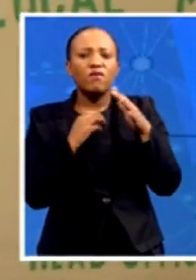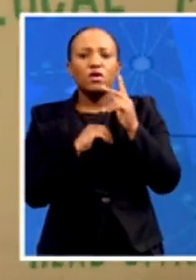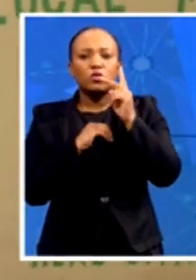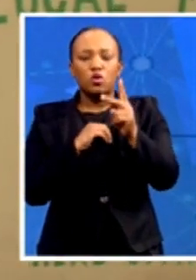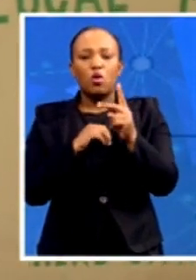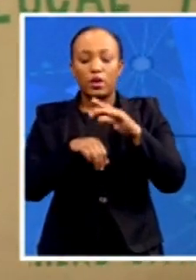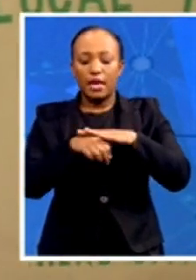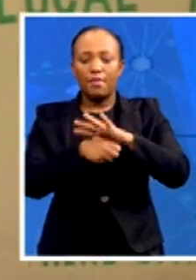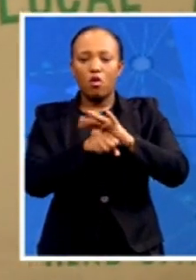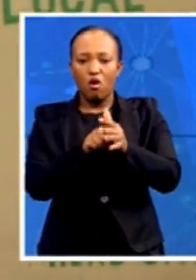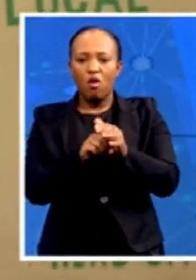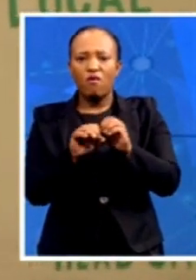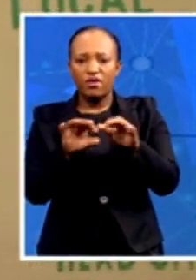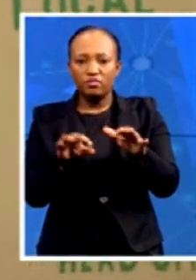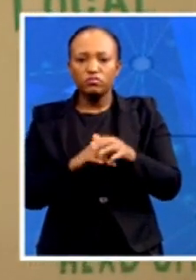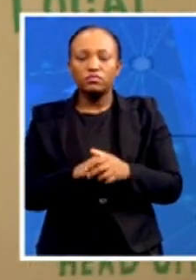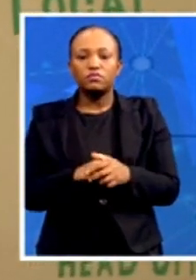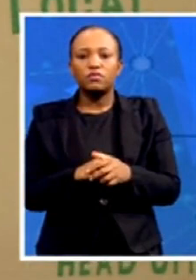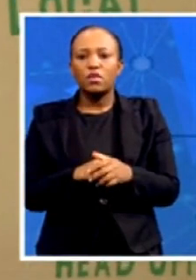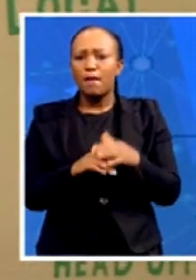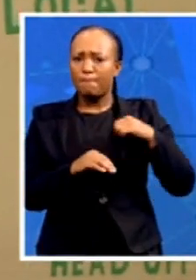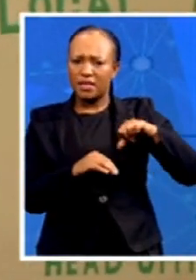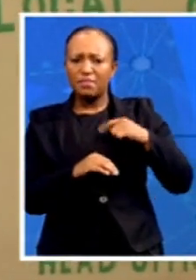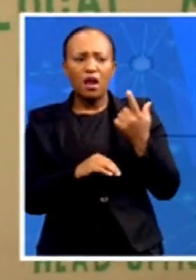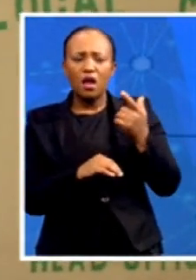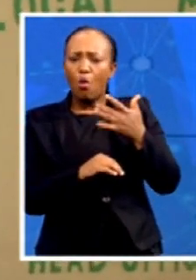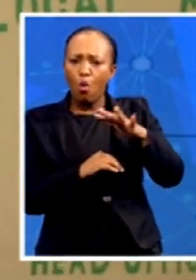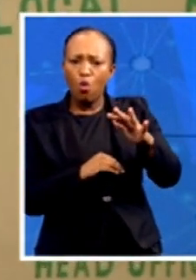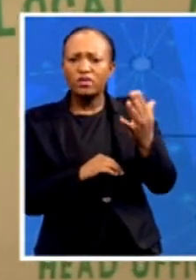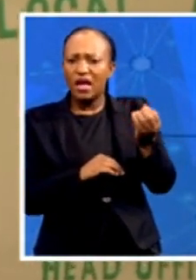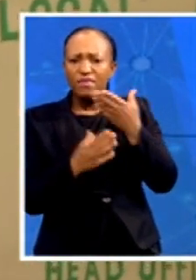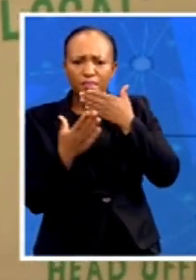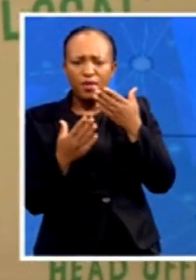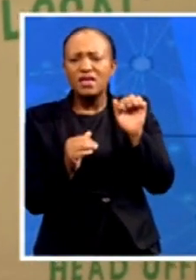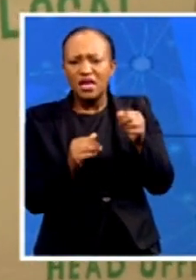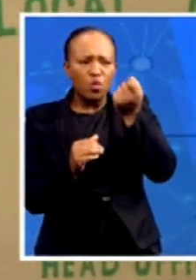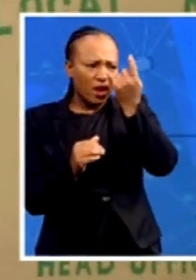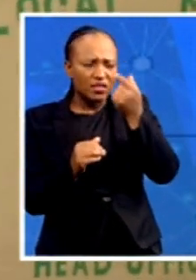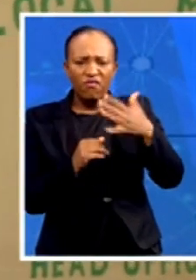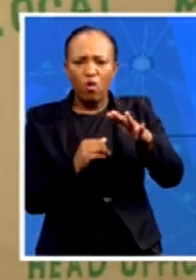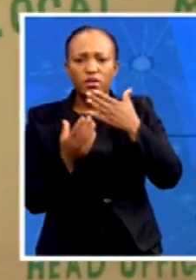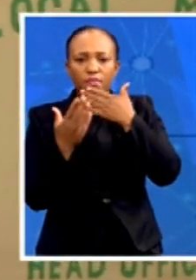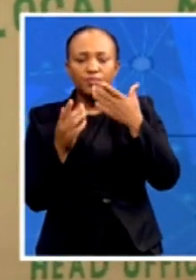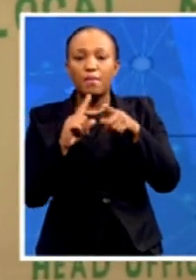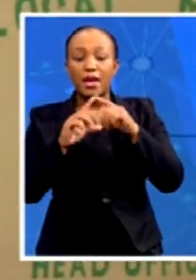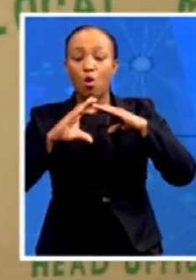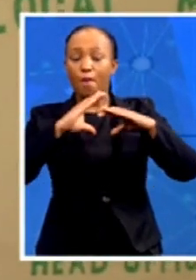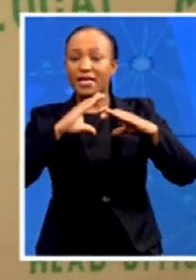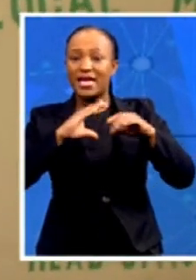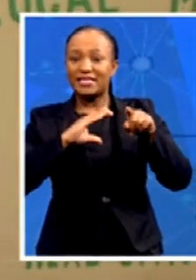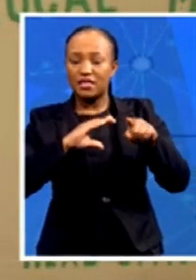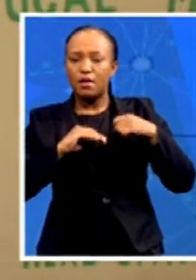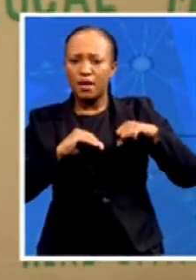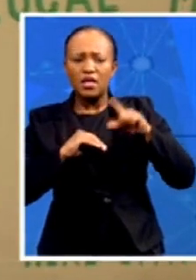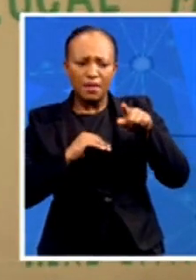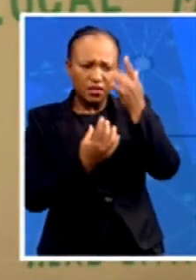have water. We do understand if you don't, there's no running water, but the communication of the municipality, they must tell the public that what's happening. They don't even